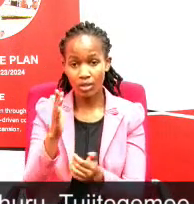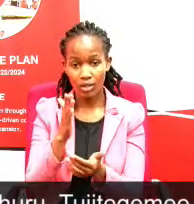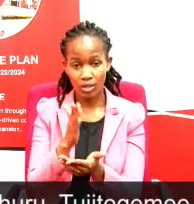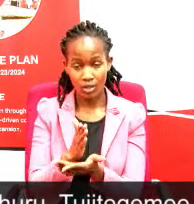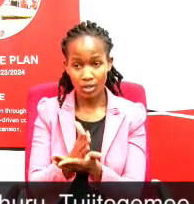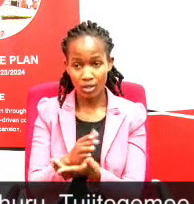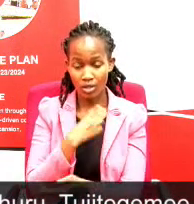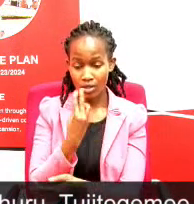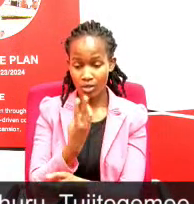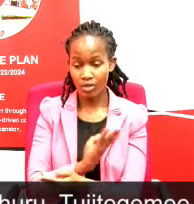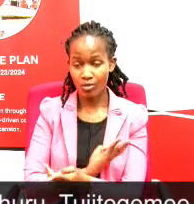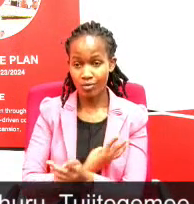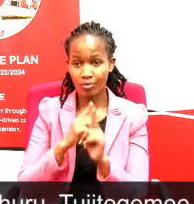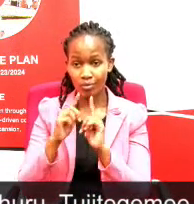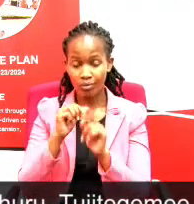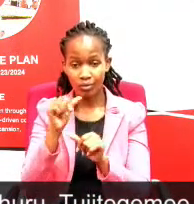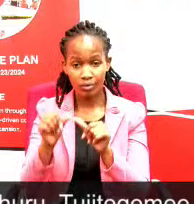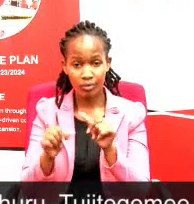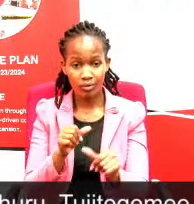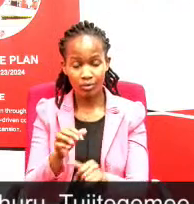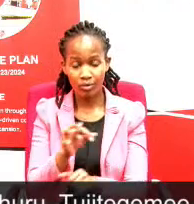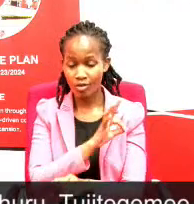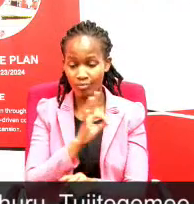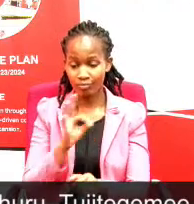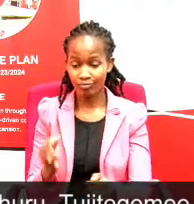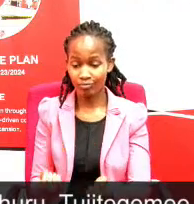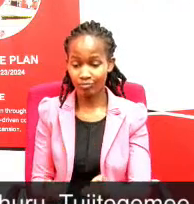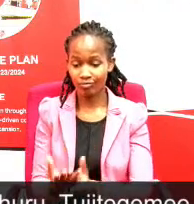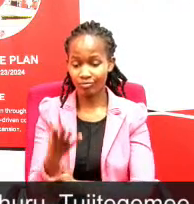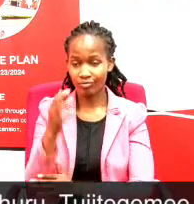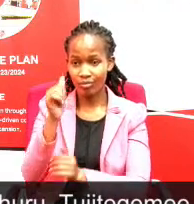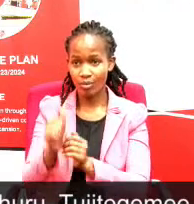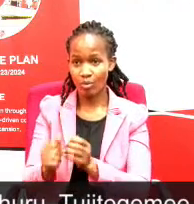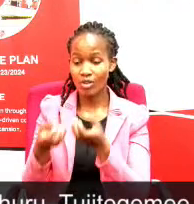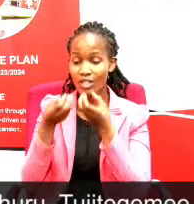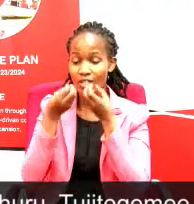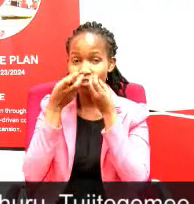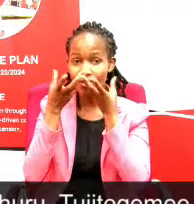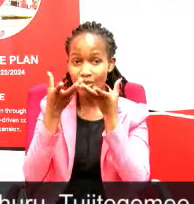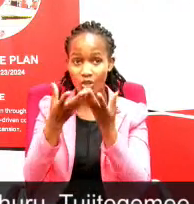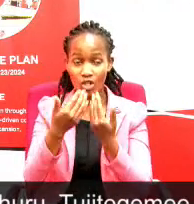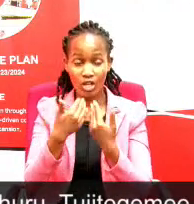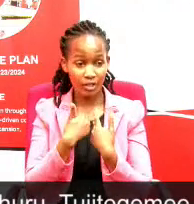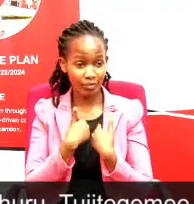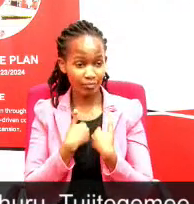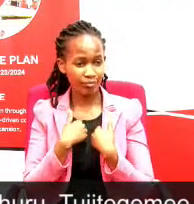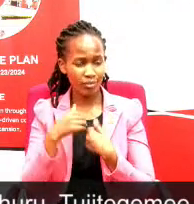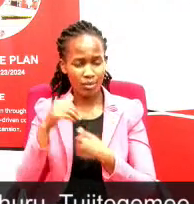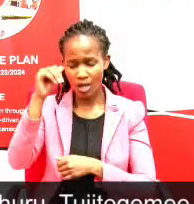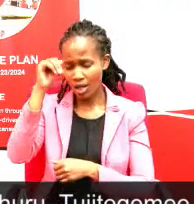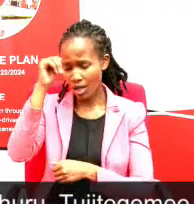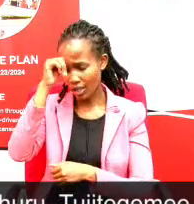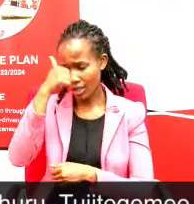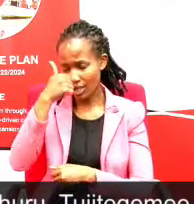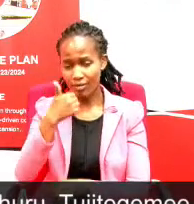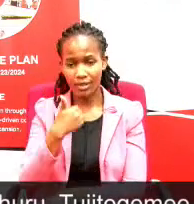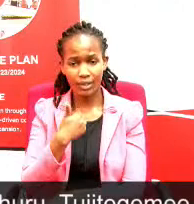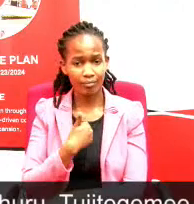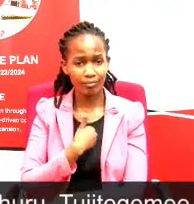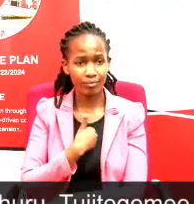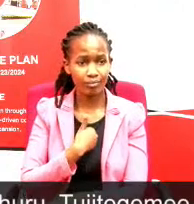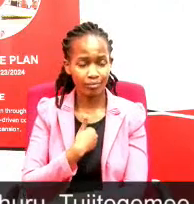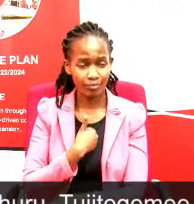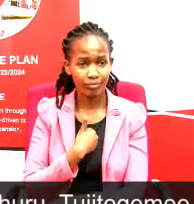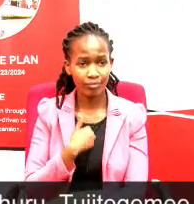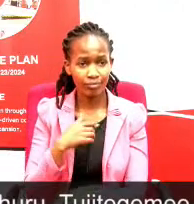are talking about a staff establishment that is informed, very knowledgeable,